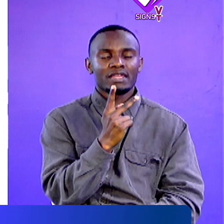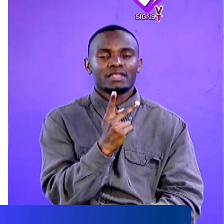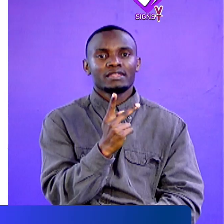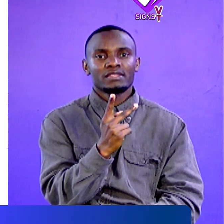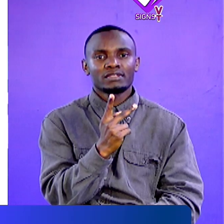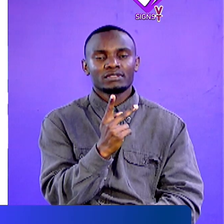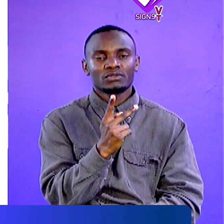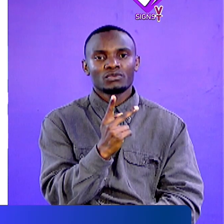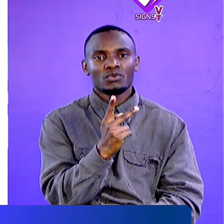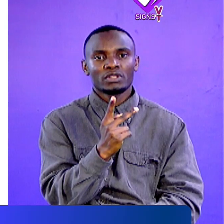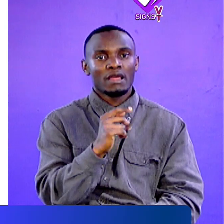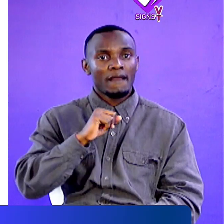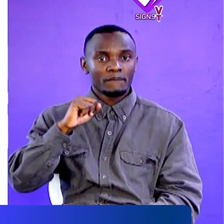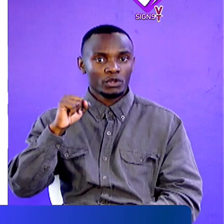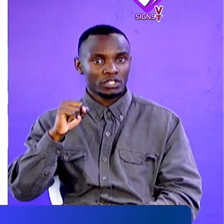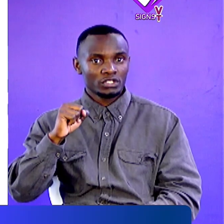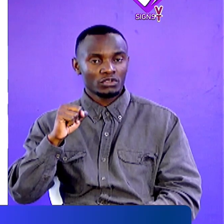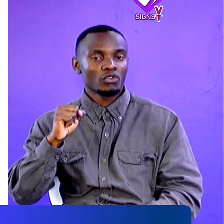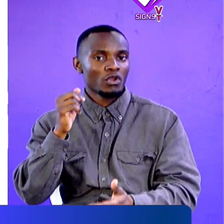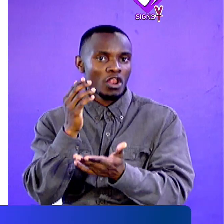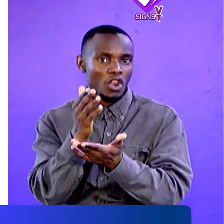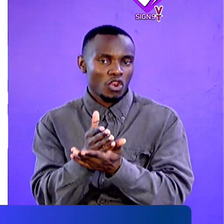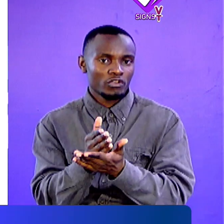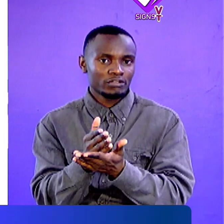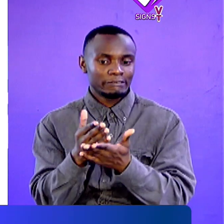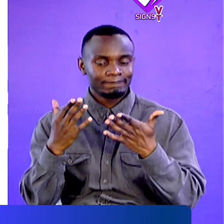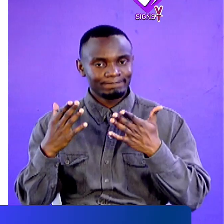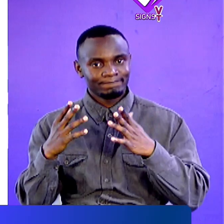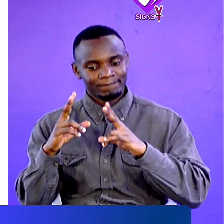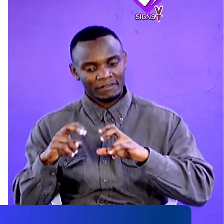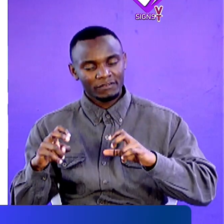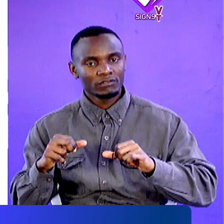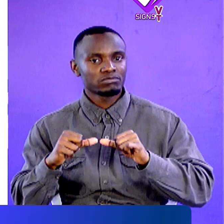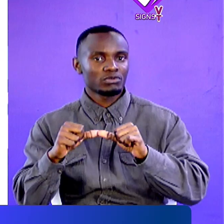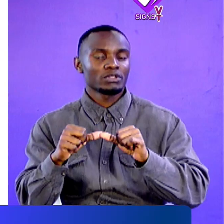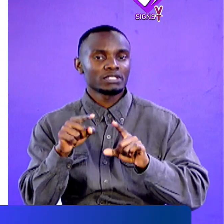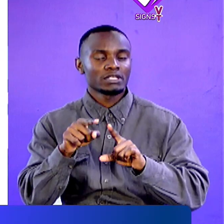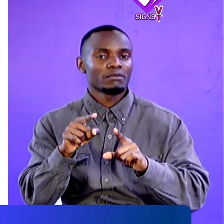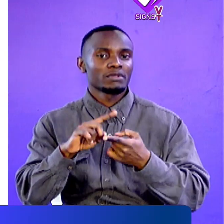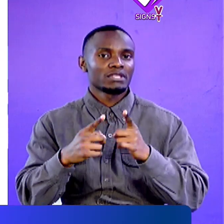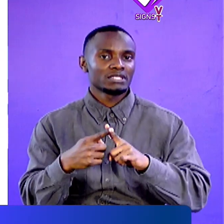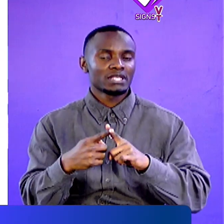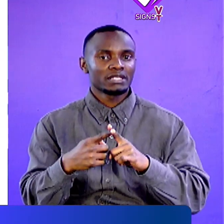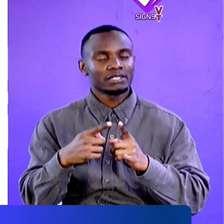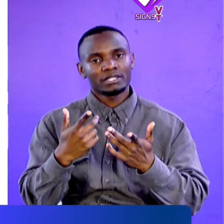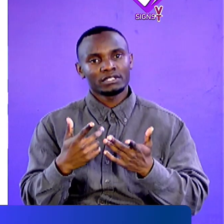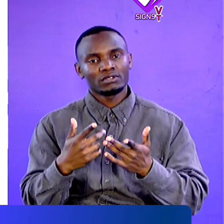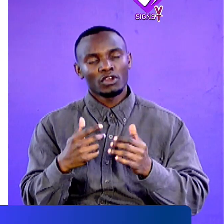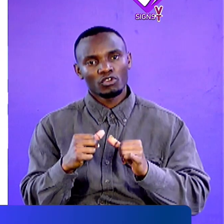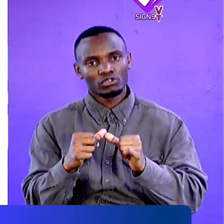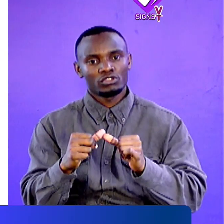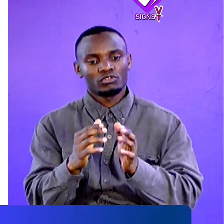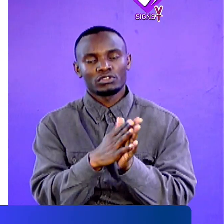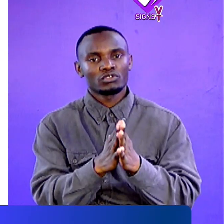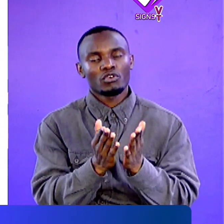loyalties are under the microscope. This is a story that is being covered extensively on the Standard, pages 4, 5,